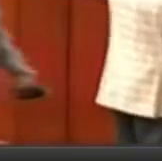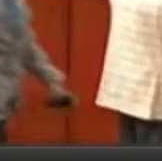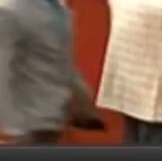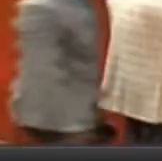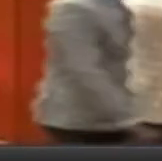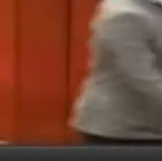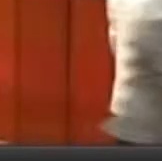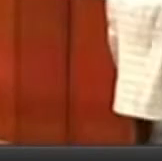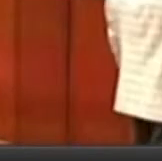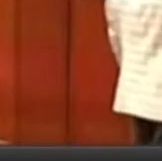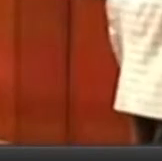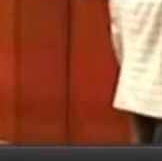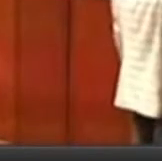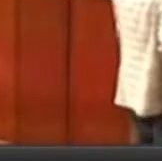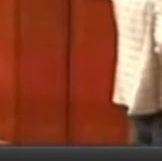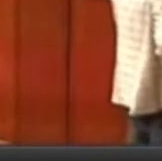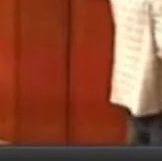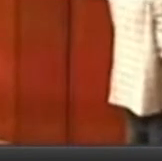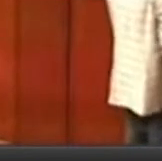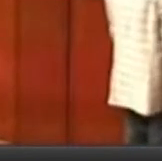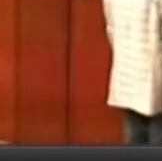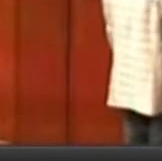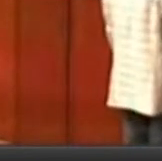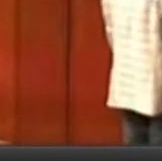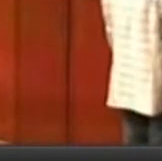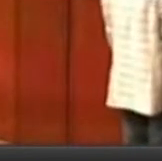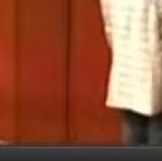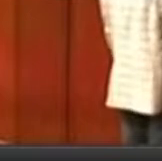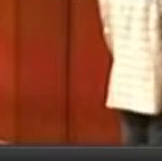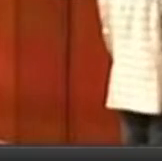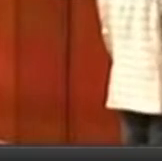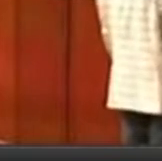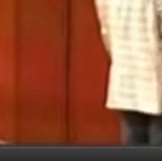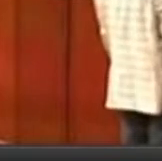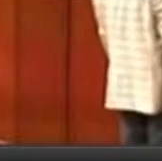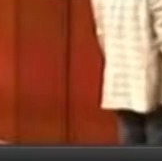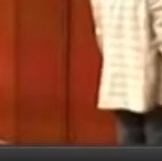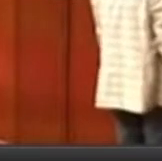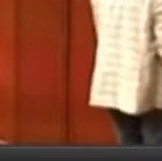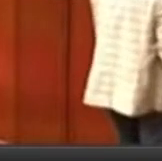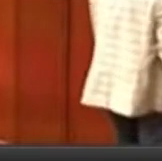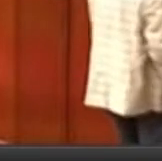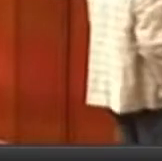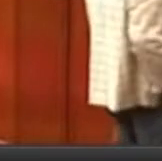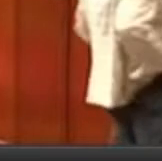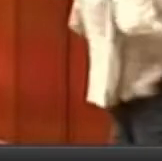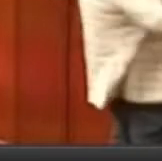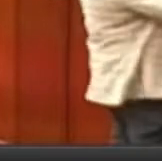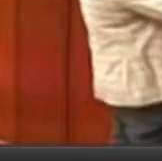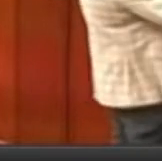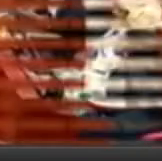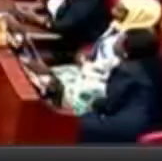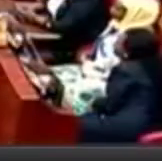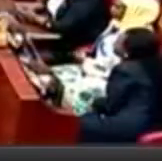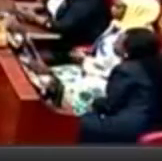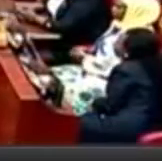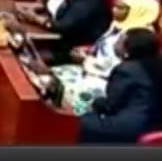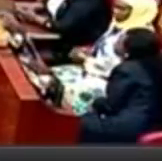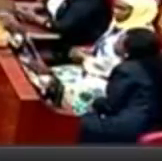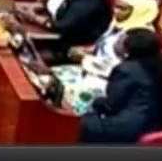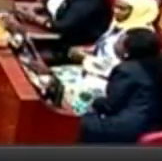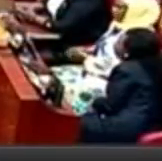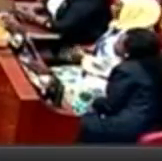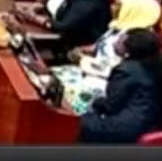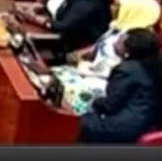member shall thereafter enter or leave the House until the roll call vote has been taken. When